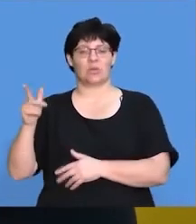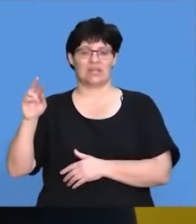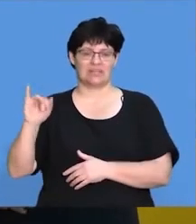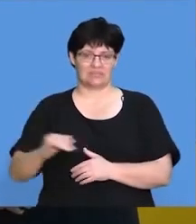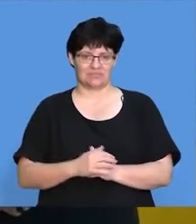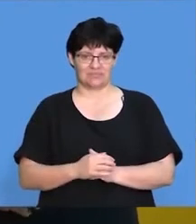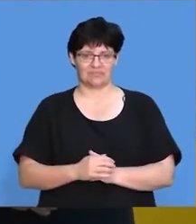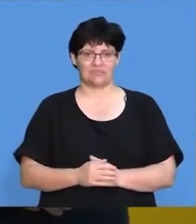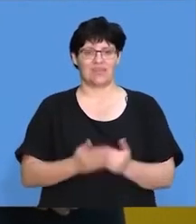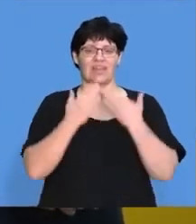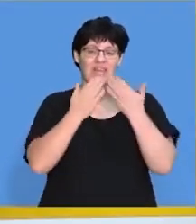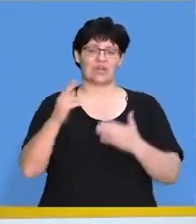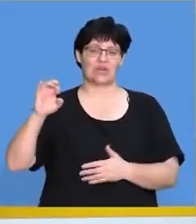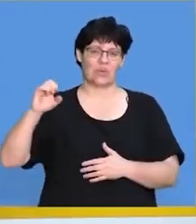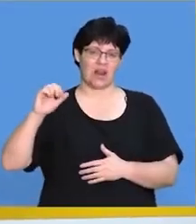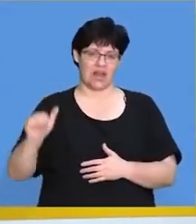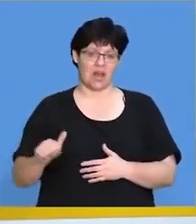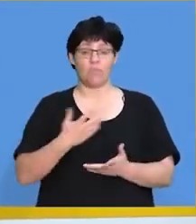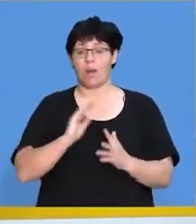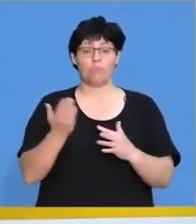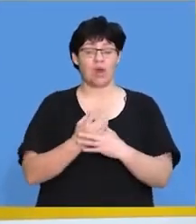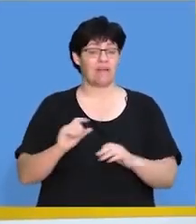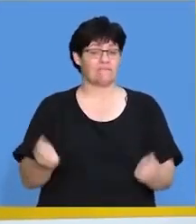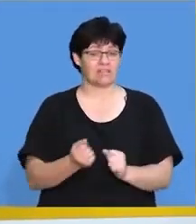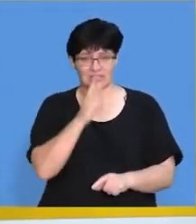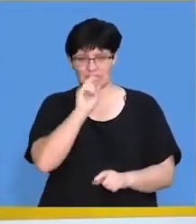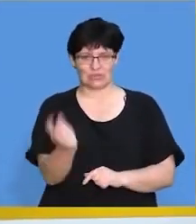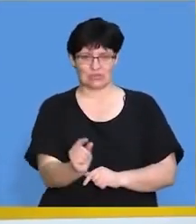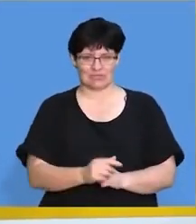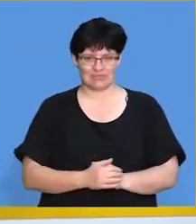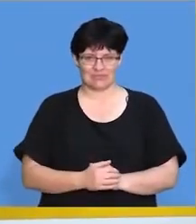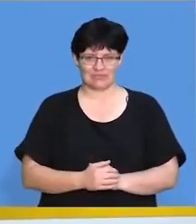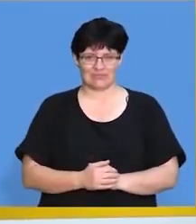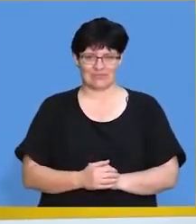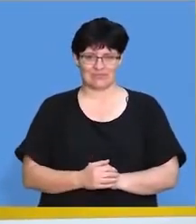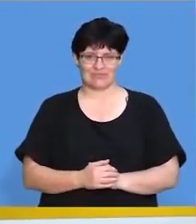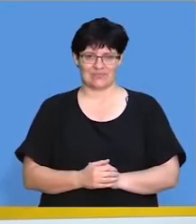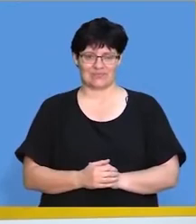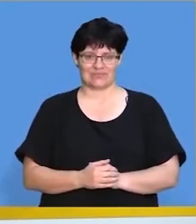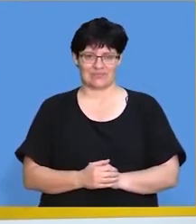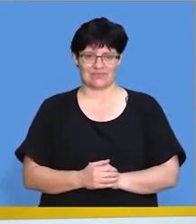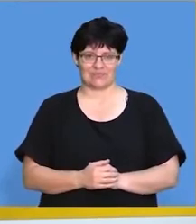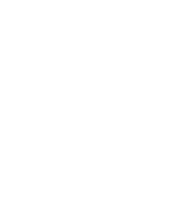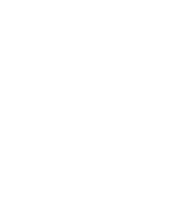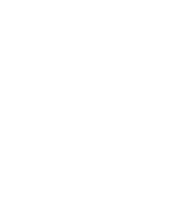otherwise, I'll hand back to Luni. Thank you, Nicola. Guys, let's take a quick break and we'll see you shortly after this.